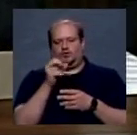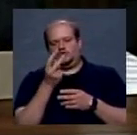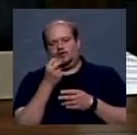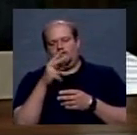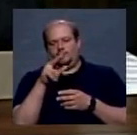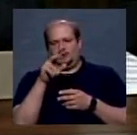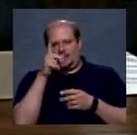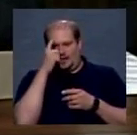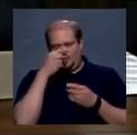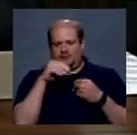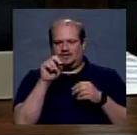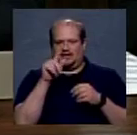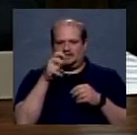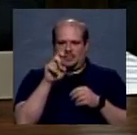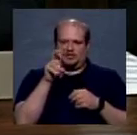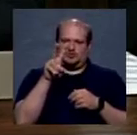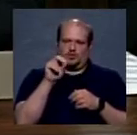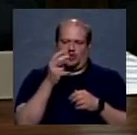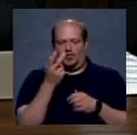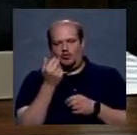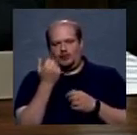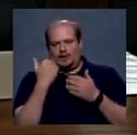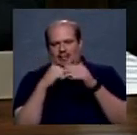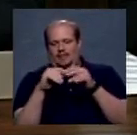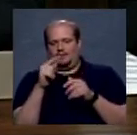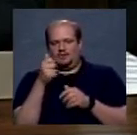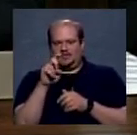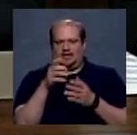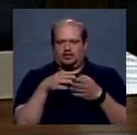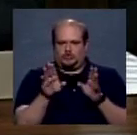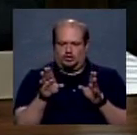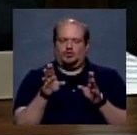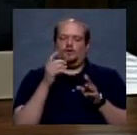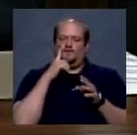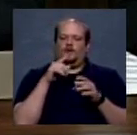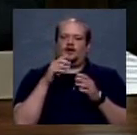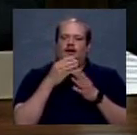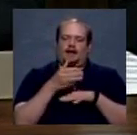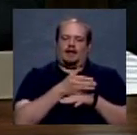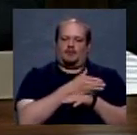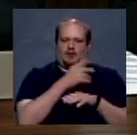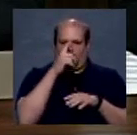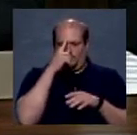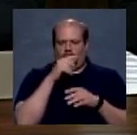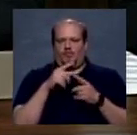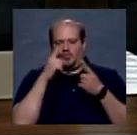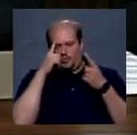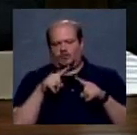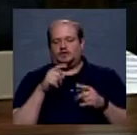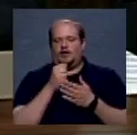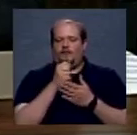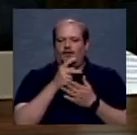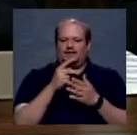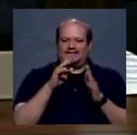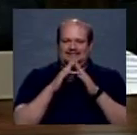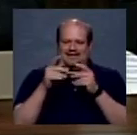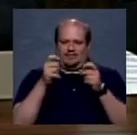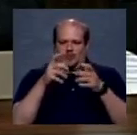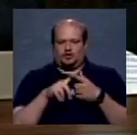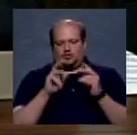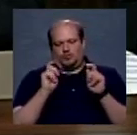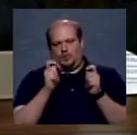3/8 cent capital sales tax and the 2013 limited tax general obligation capital improvement bonds. A resolution authorized the city manager to